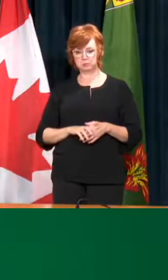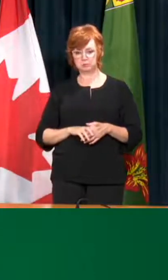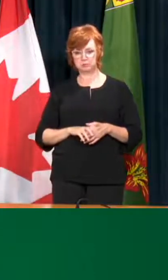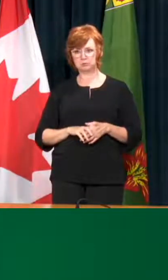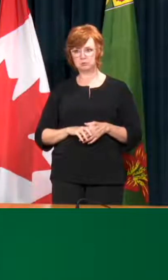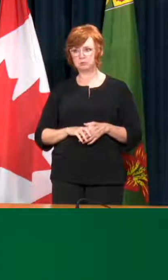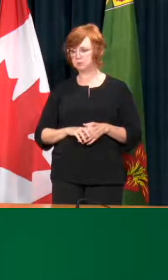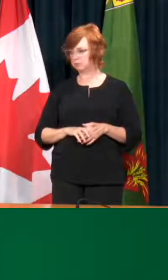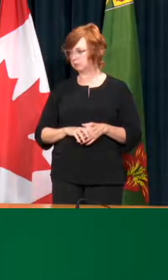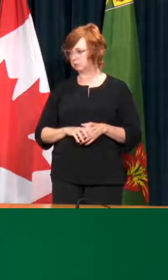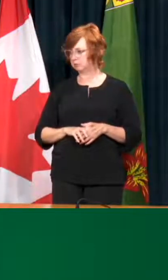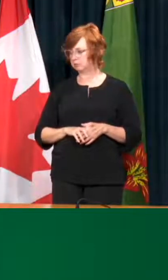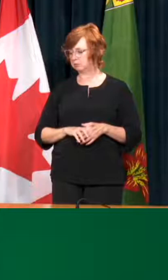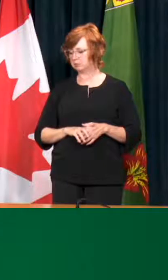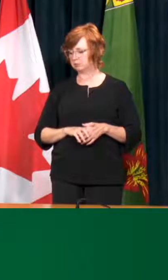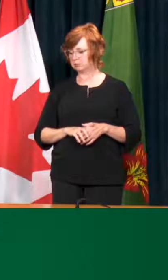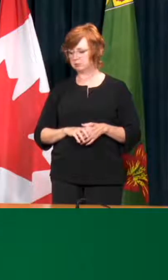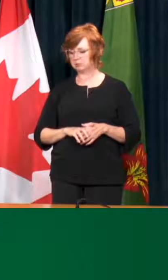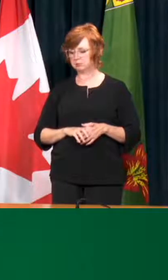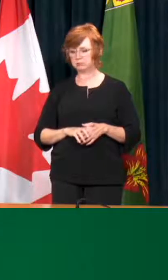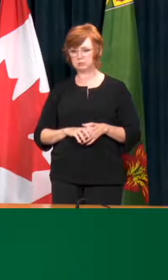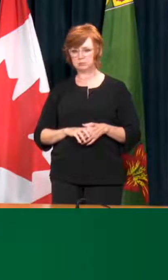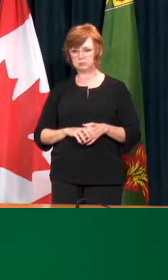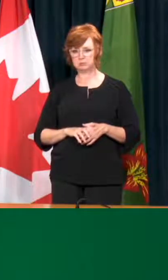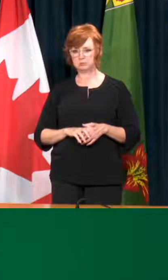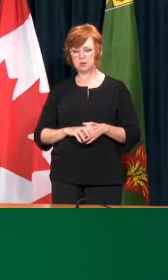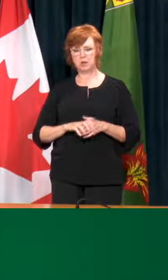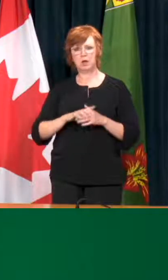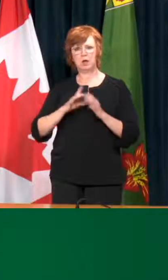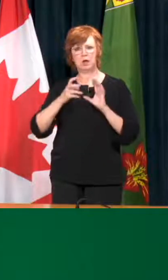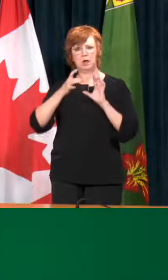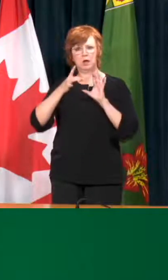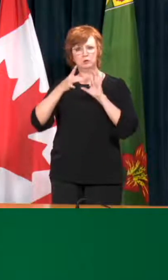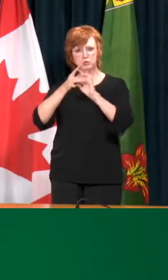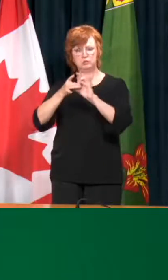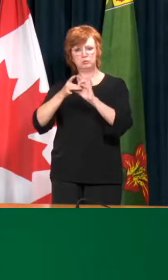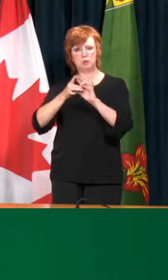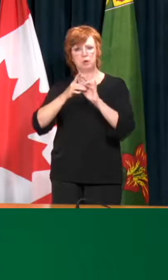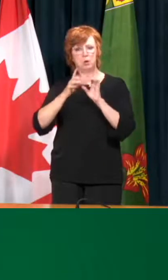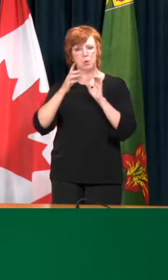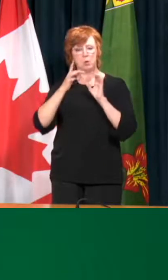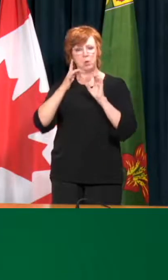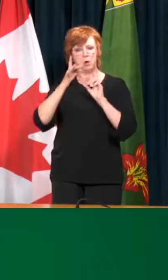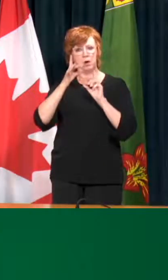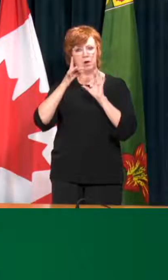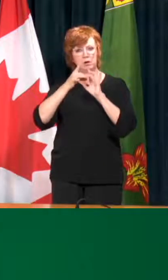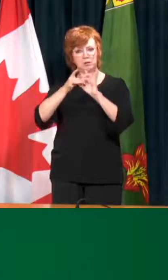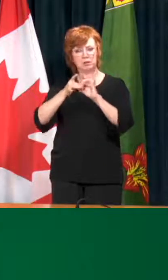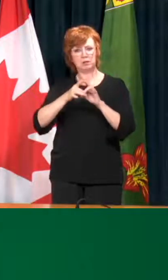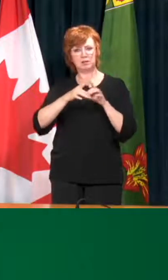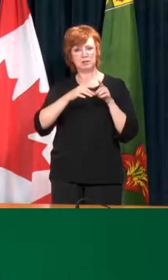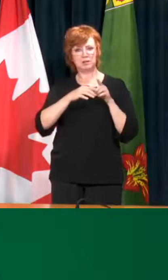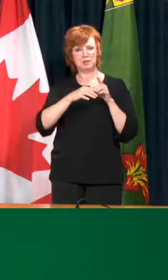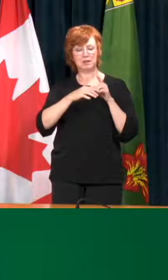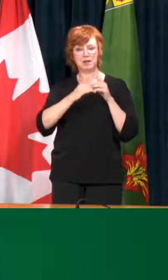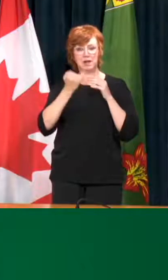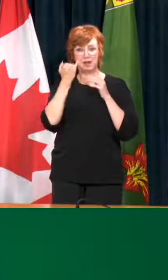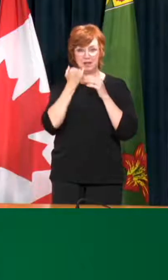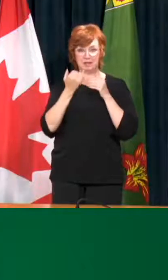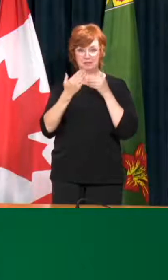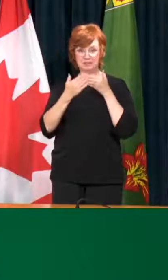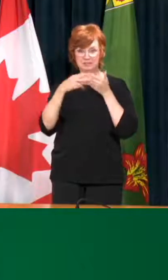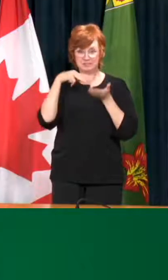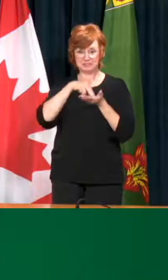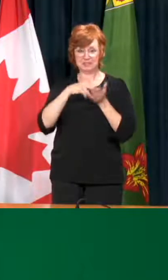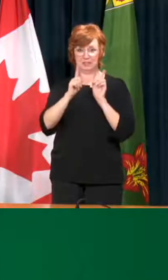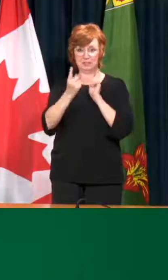case. Transmission is a function of how close you are to someone, how long you are close to that person. For example, in a social